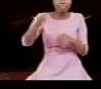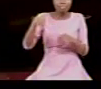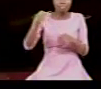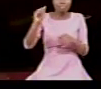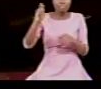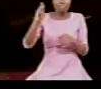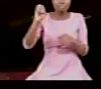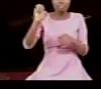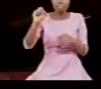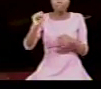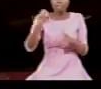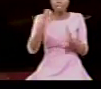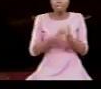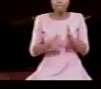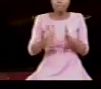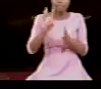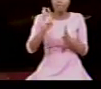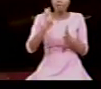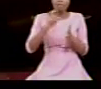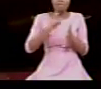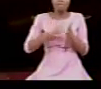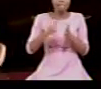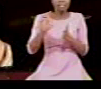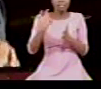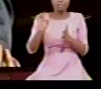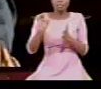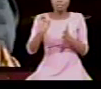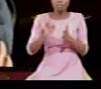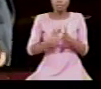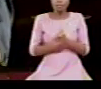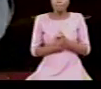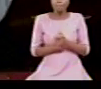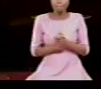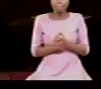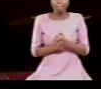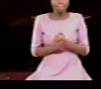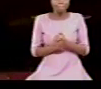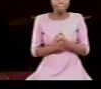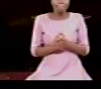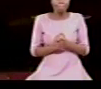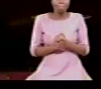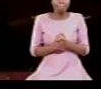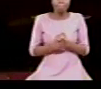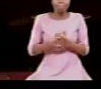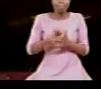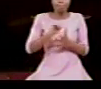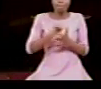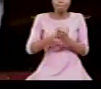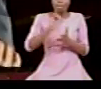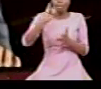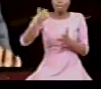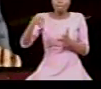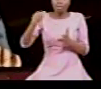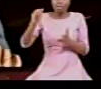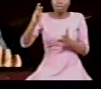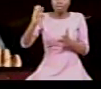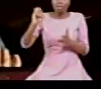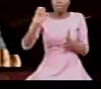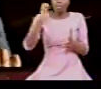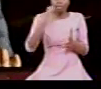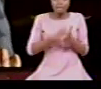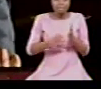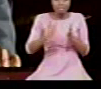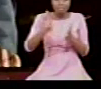4, I read from verse 8. James 4, verse what? Thank you, verse